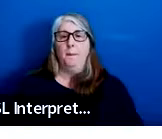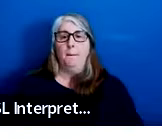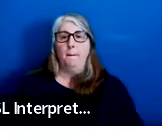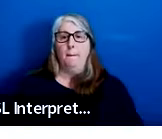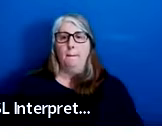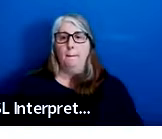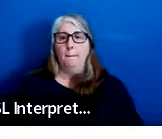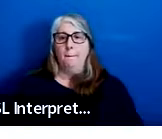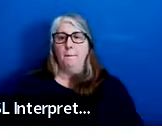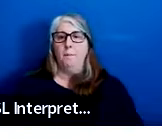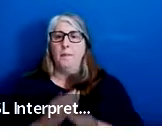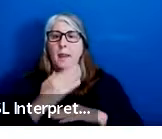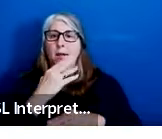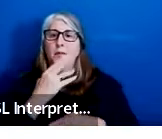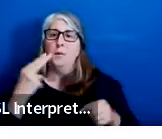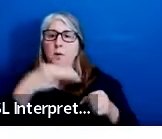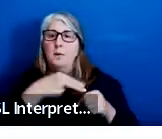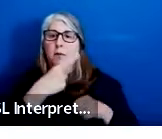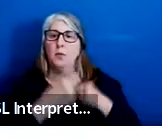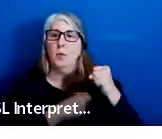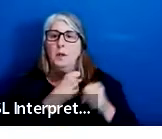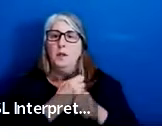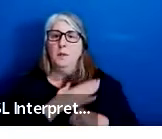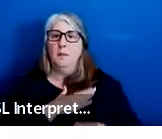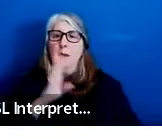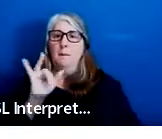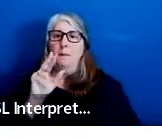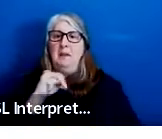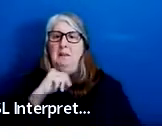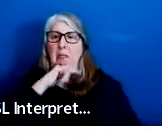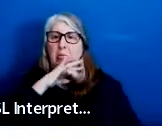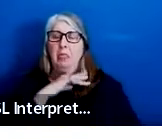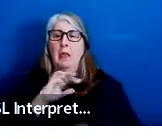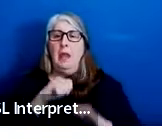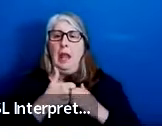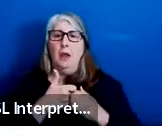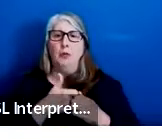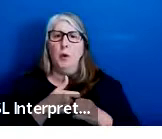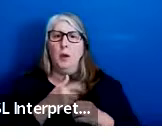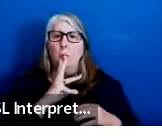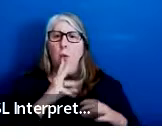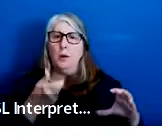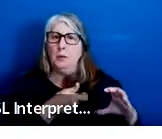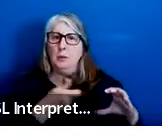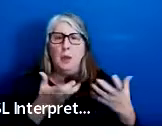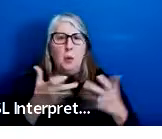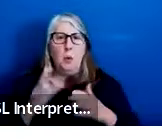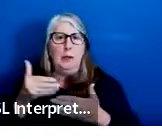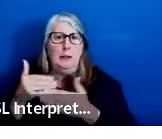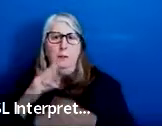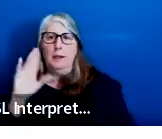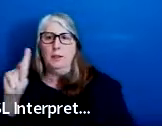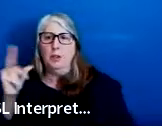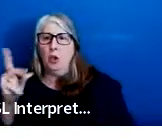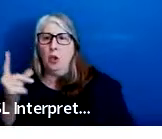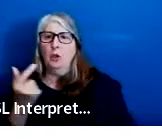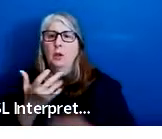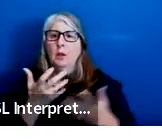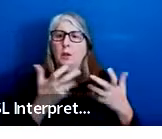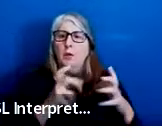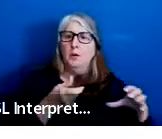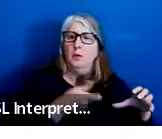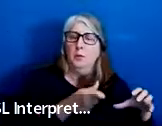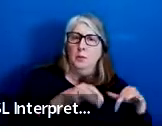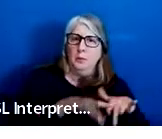After participating for a year, my bin is rather yucky. Any tips for rinsing it? I'd rather not rinse near my dog, but also don't want to rinse down